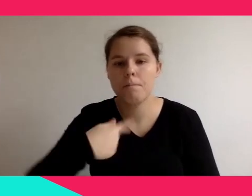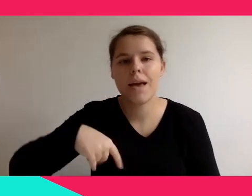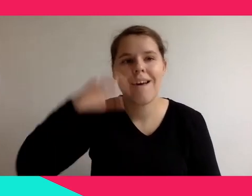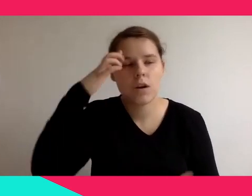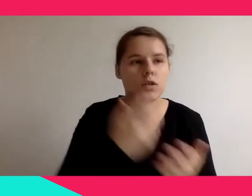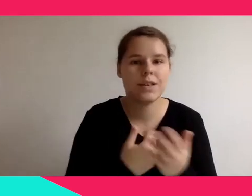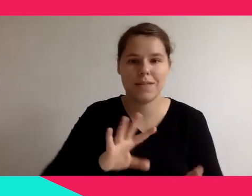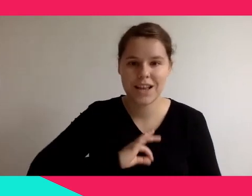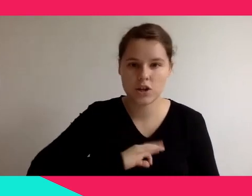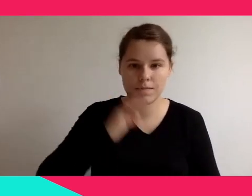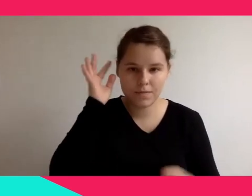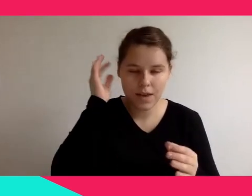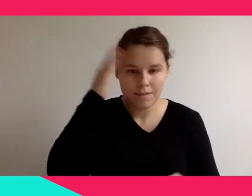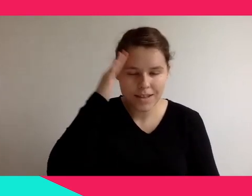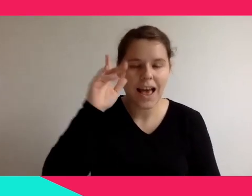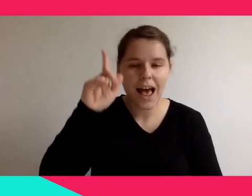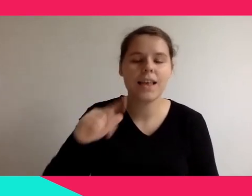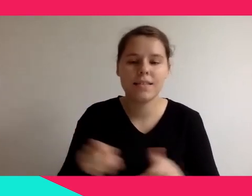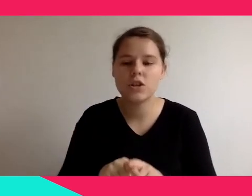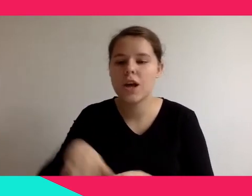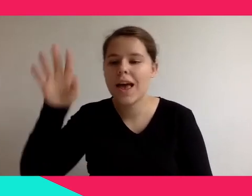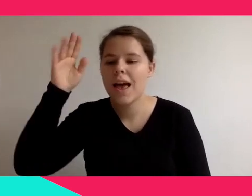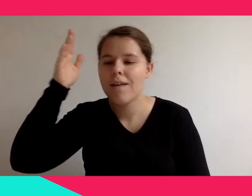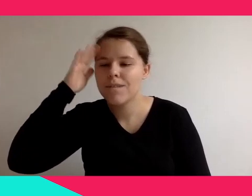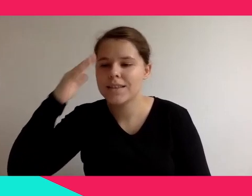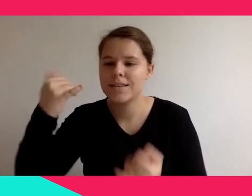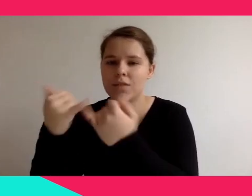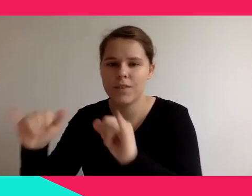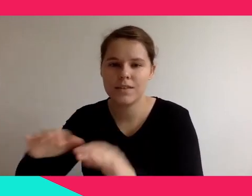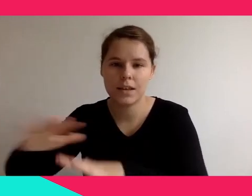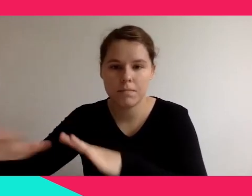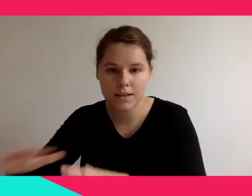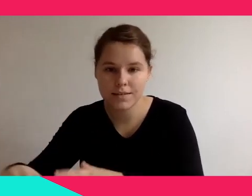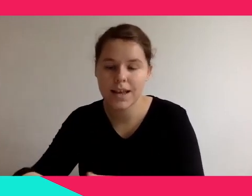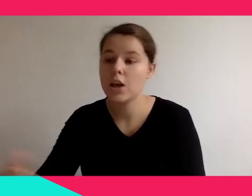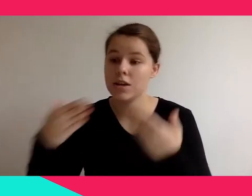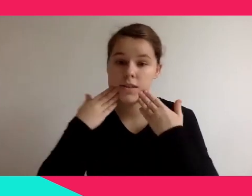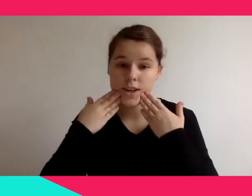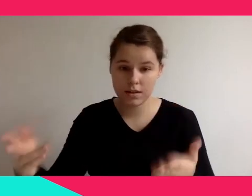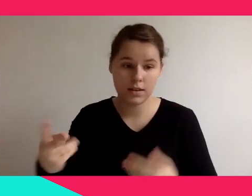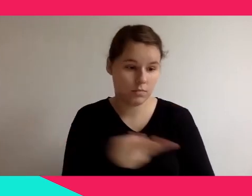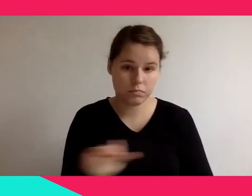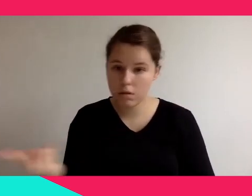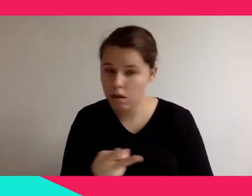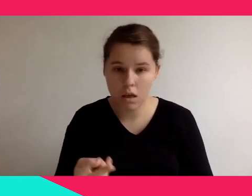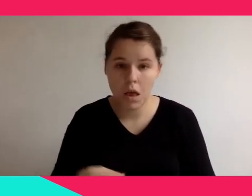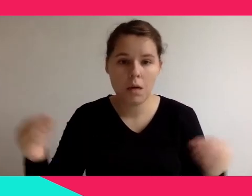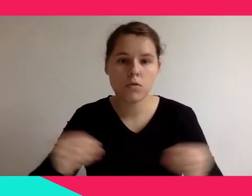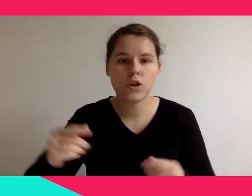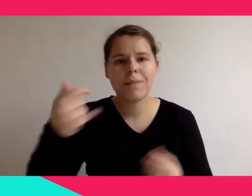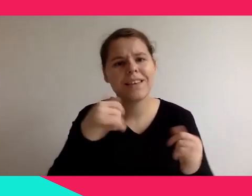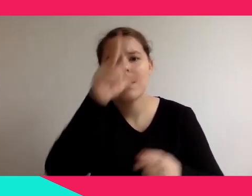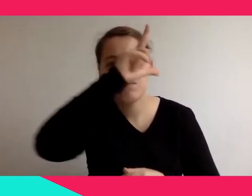We also, at the Rijksmuseum, got a lot of input from visitors of our website, because a lot of people were searching and using